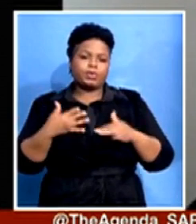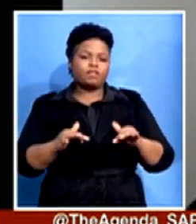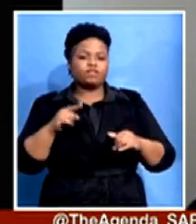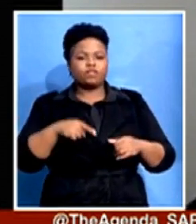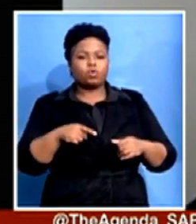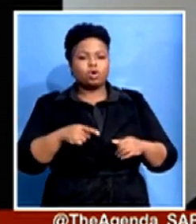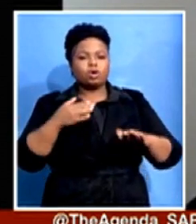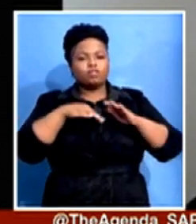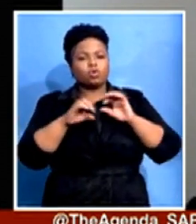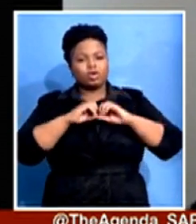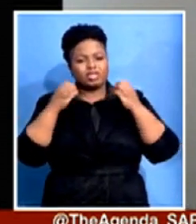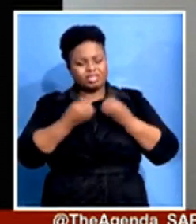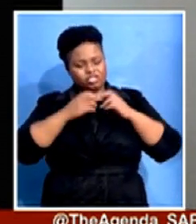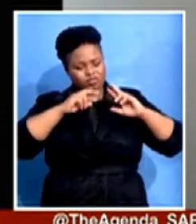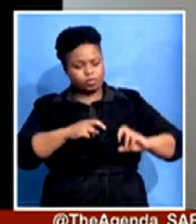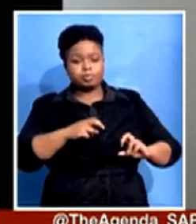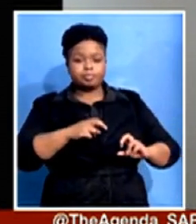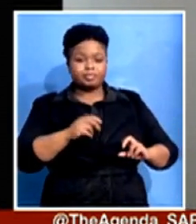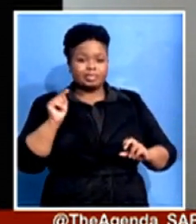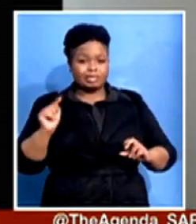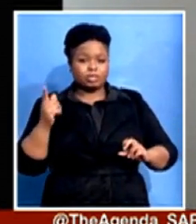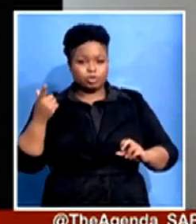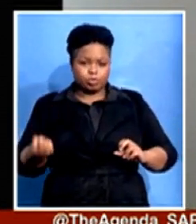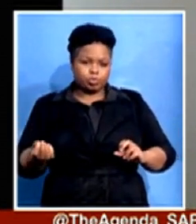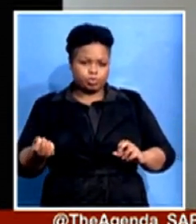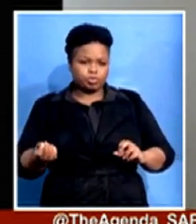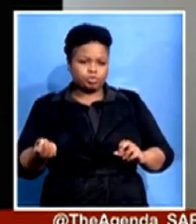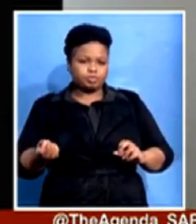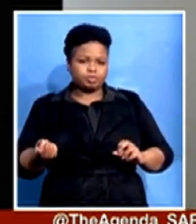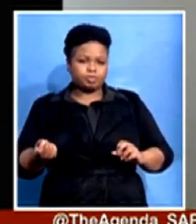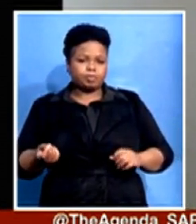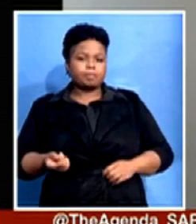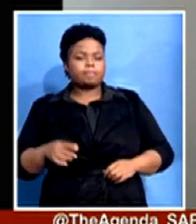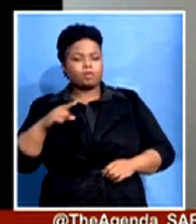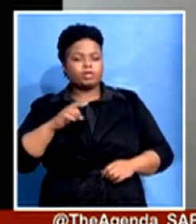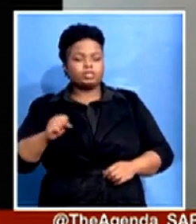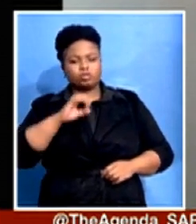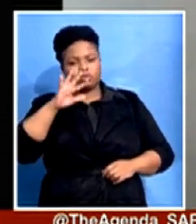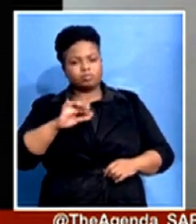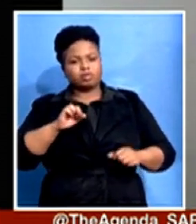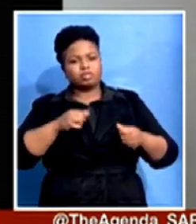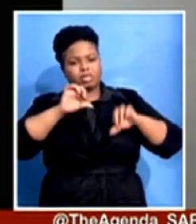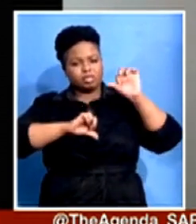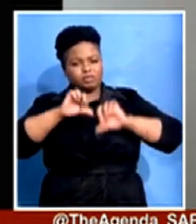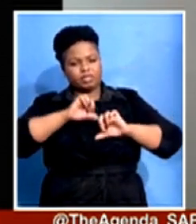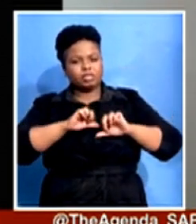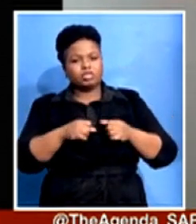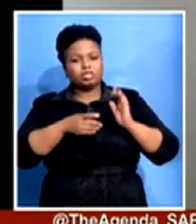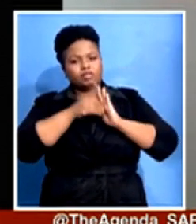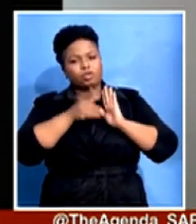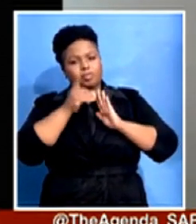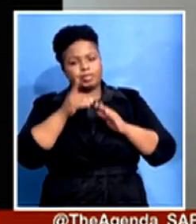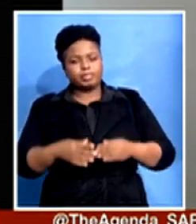that the clinical research organizations plays in scientific development in South Africa. And then Dr. Simater, I have